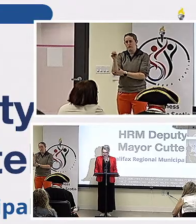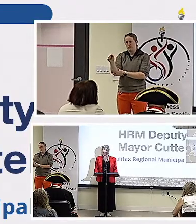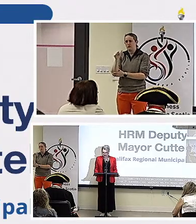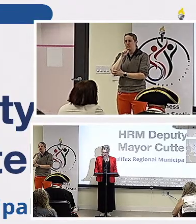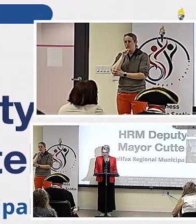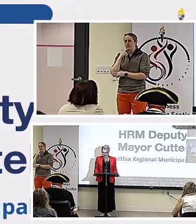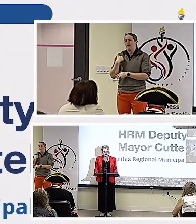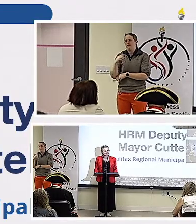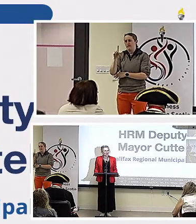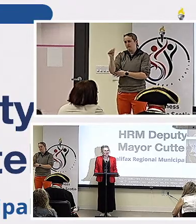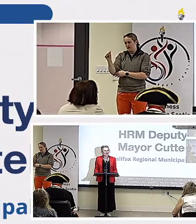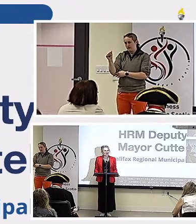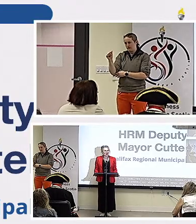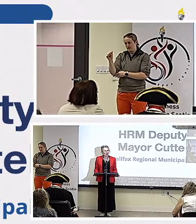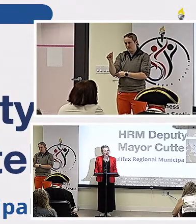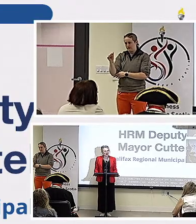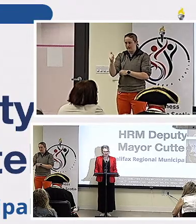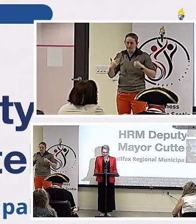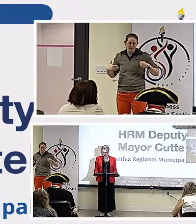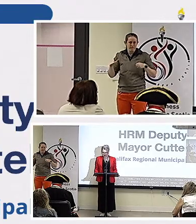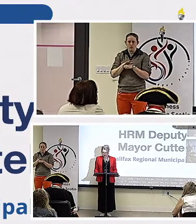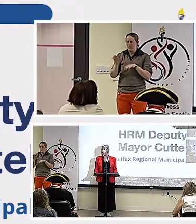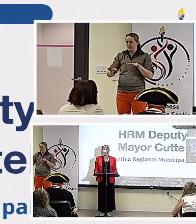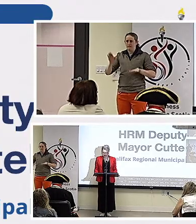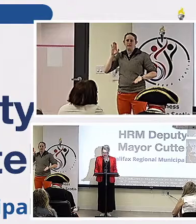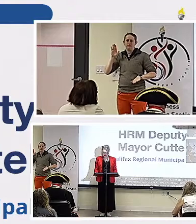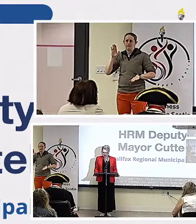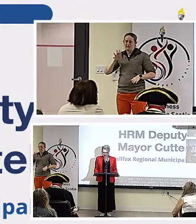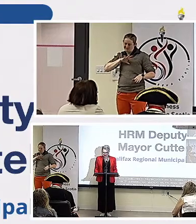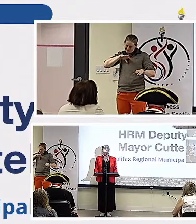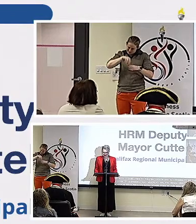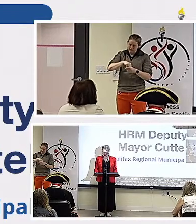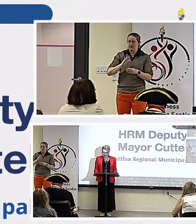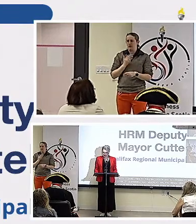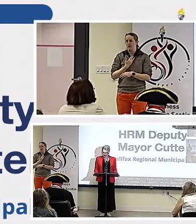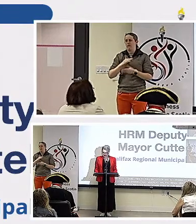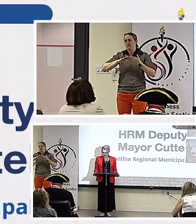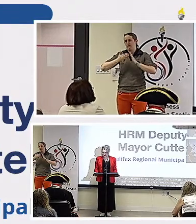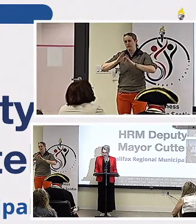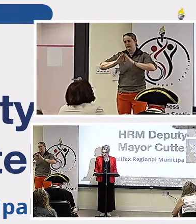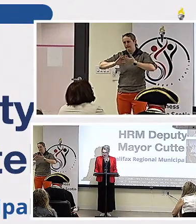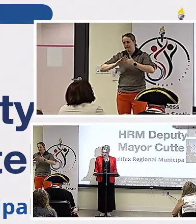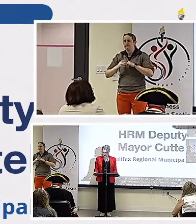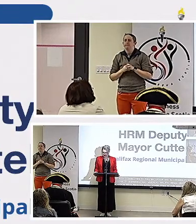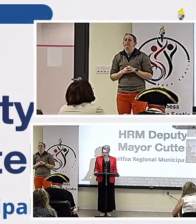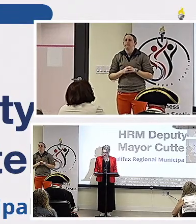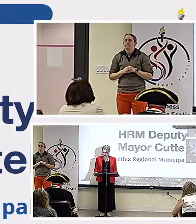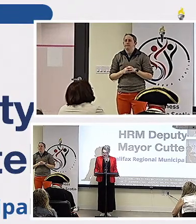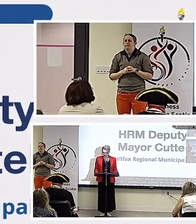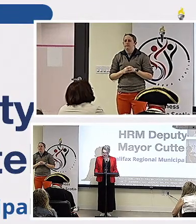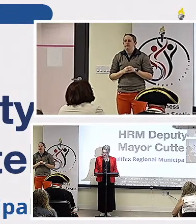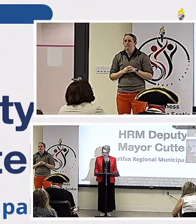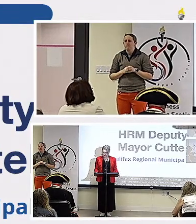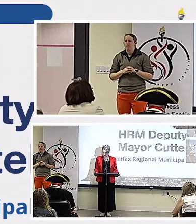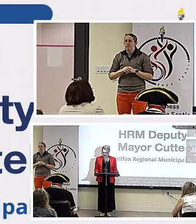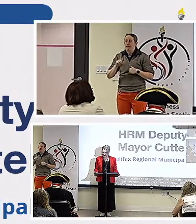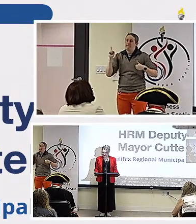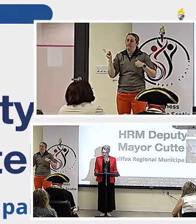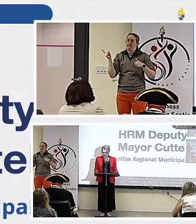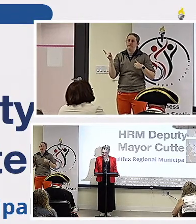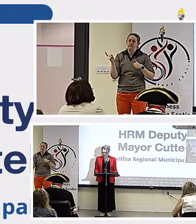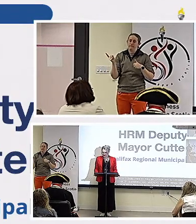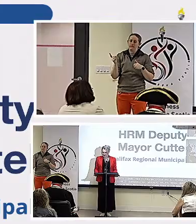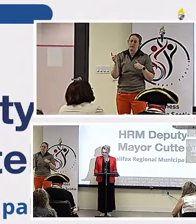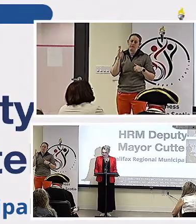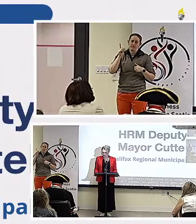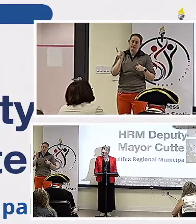full citizens within our communities. And whereas through elevating first-person